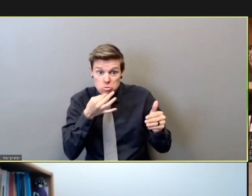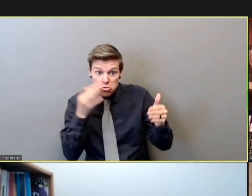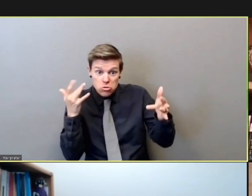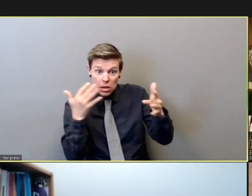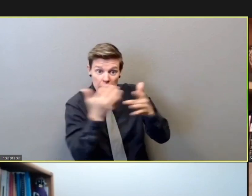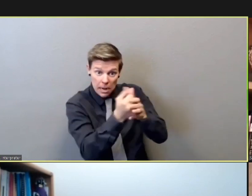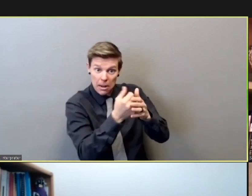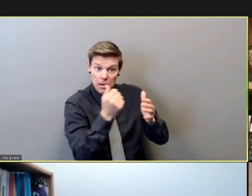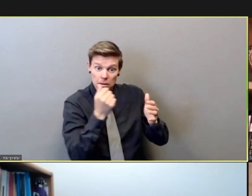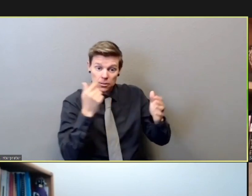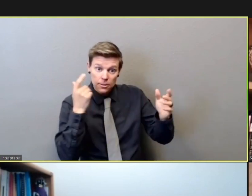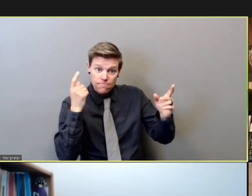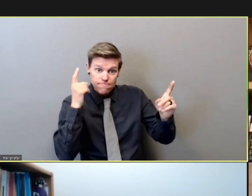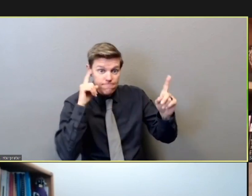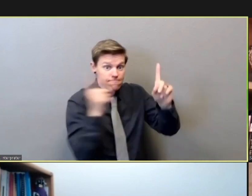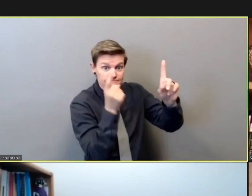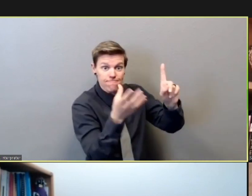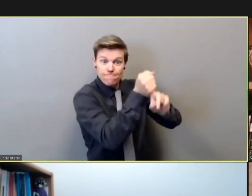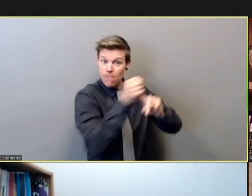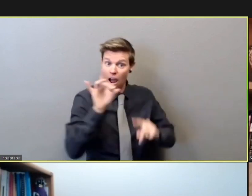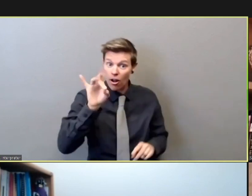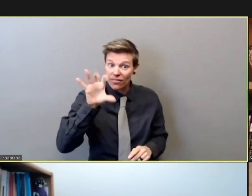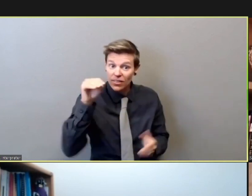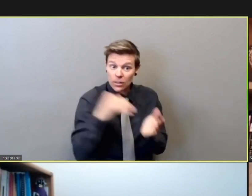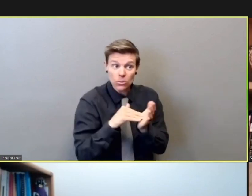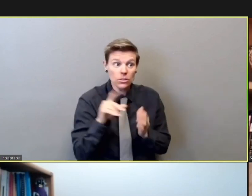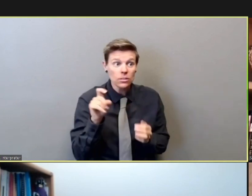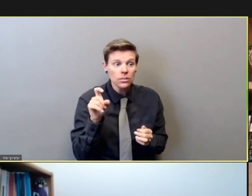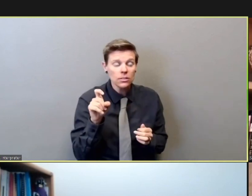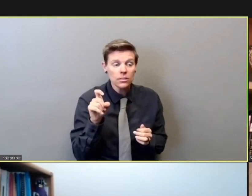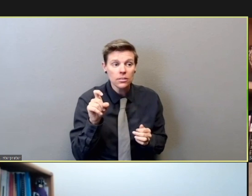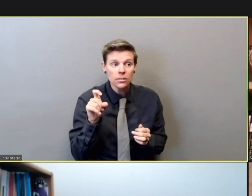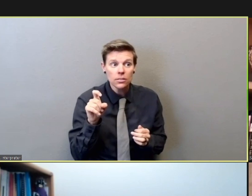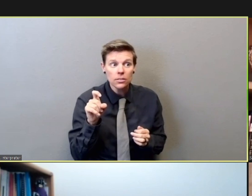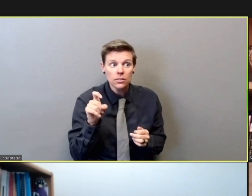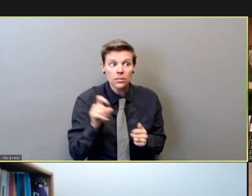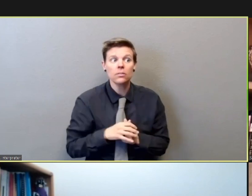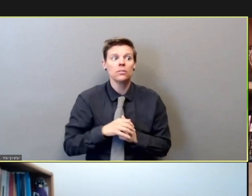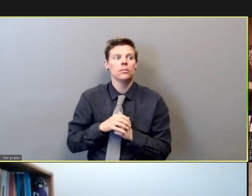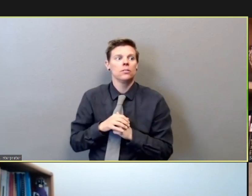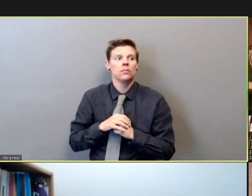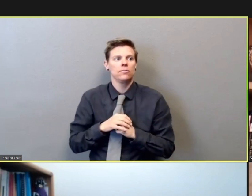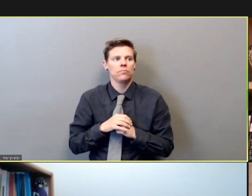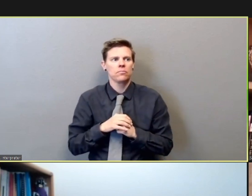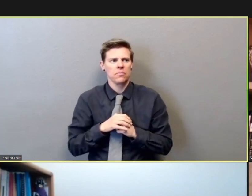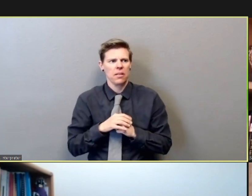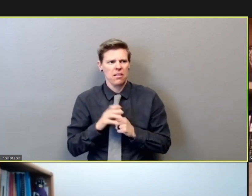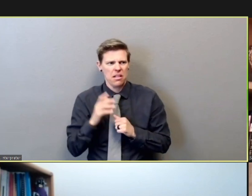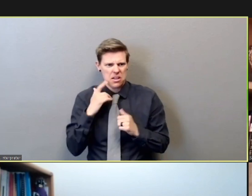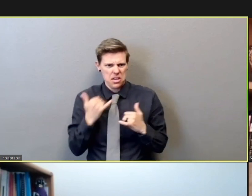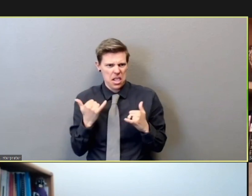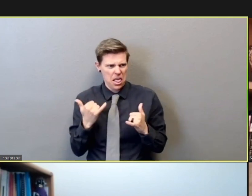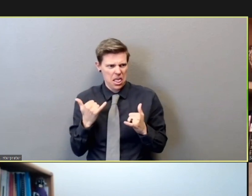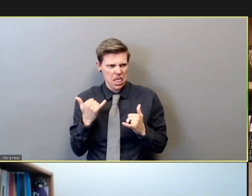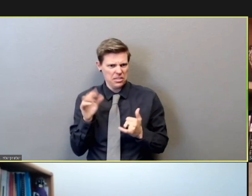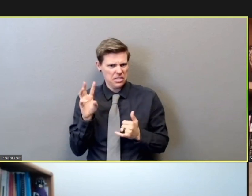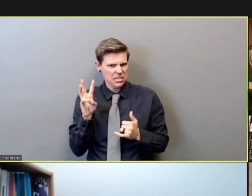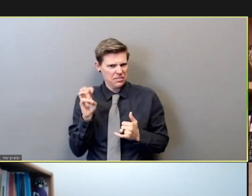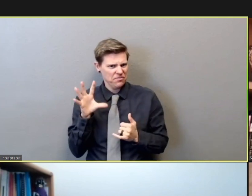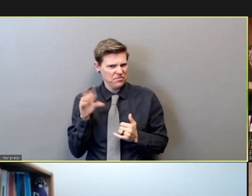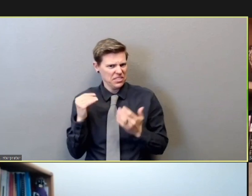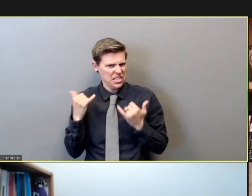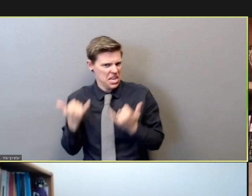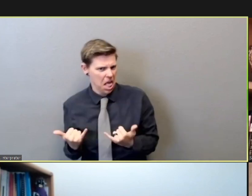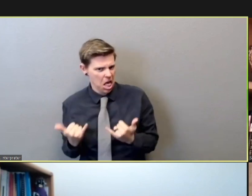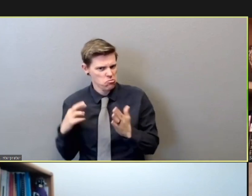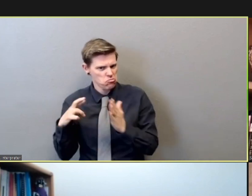only 650,000 New Mexicans registered, which is obviously lower than the 850,000 people who are eligible.